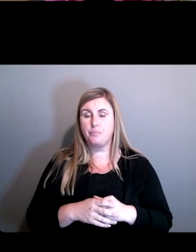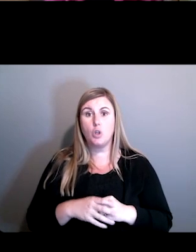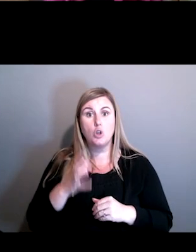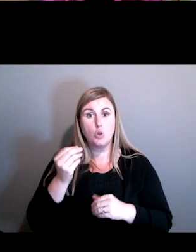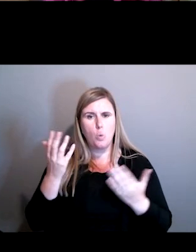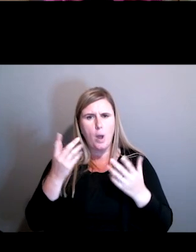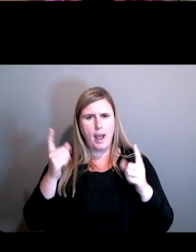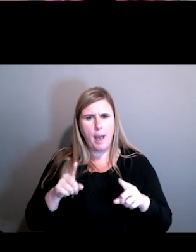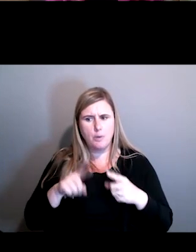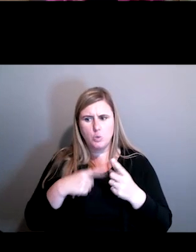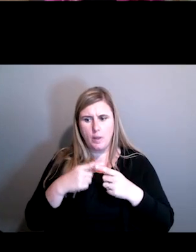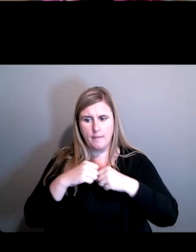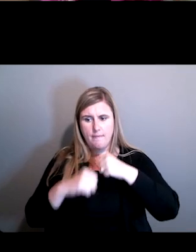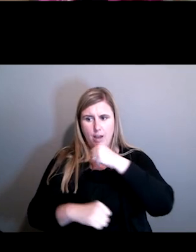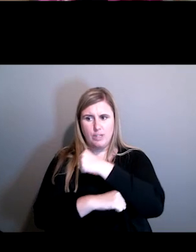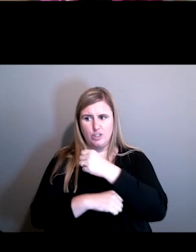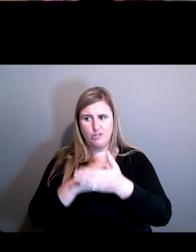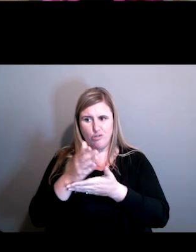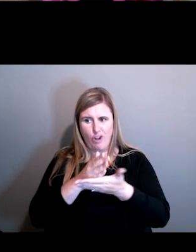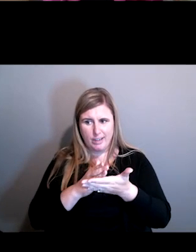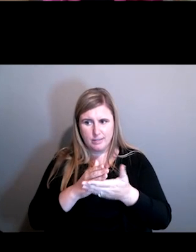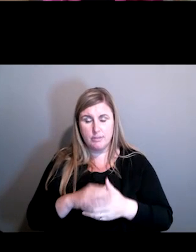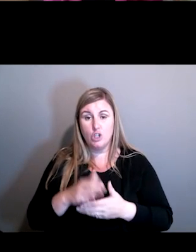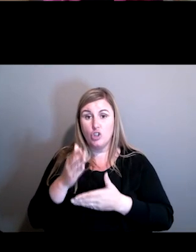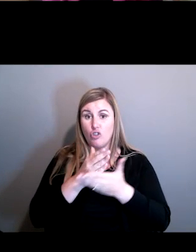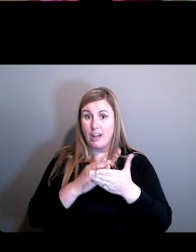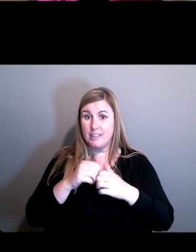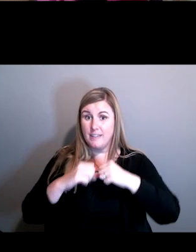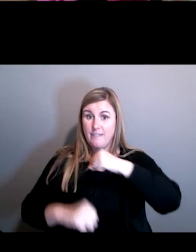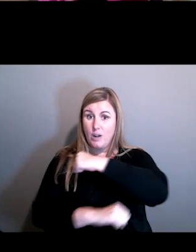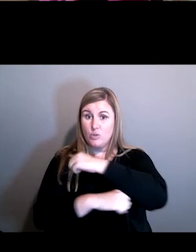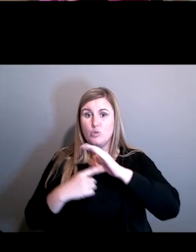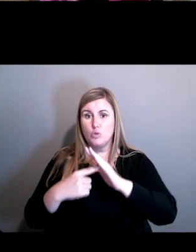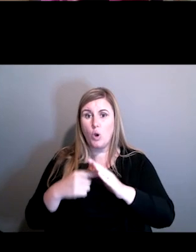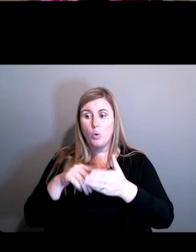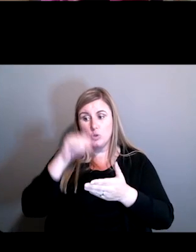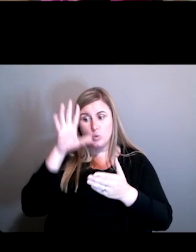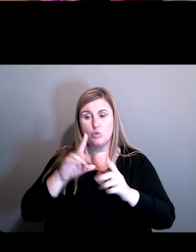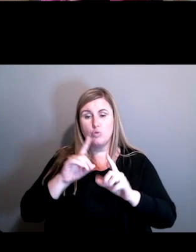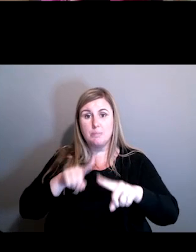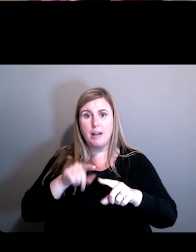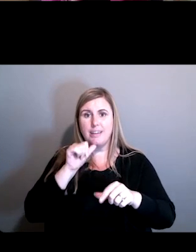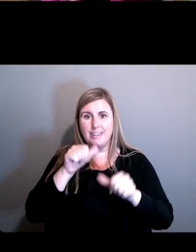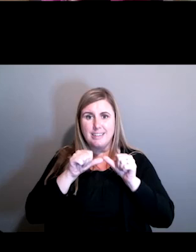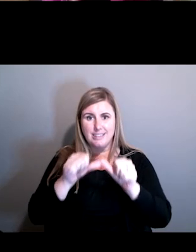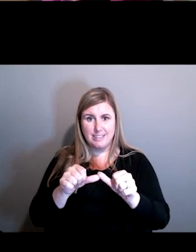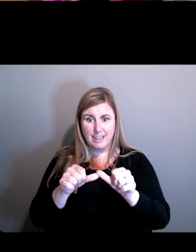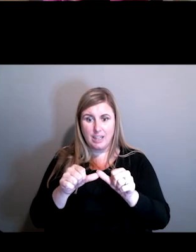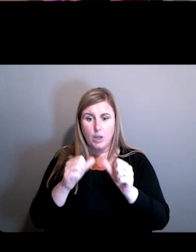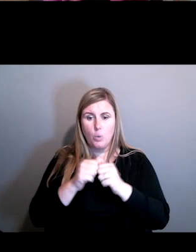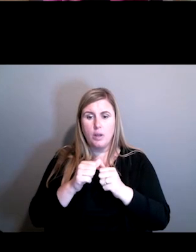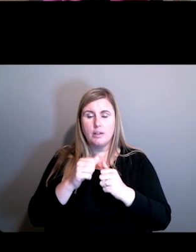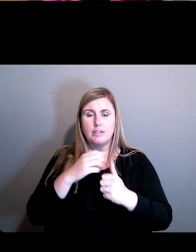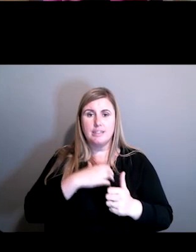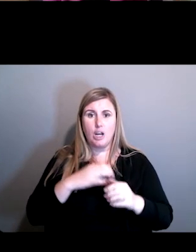So what happens when the foundation cracks? Cracks in the foundation show when students respond inconsistently.